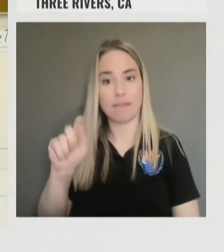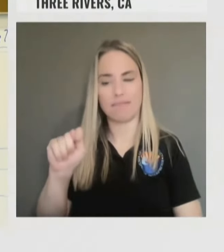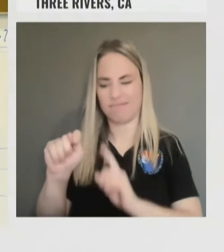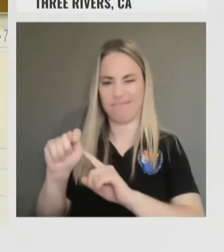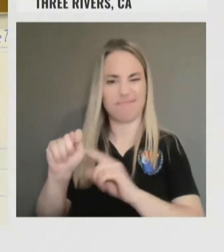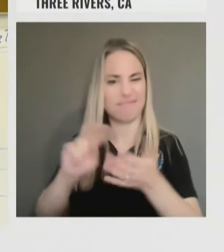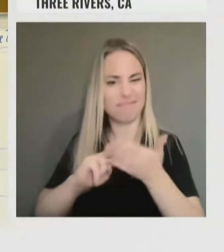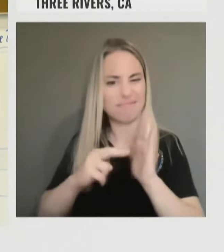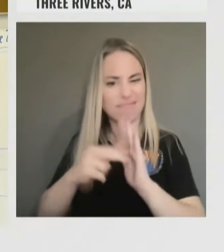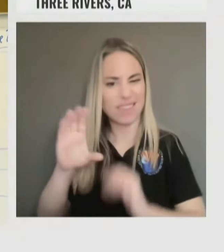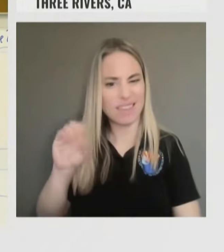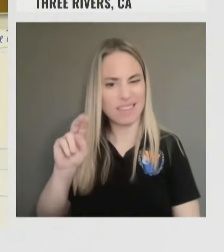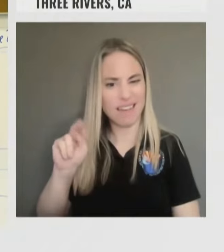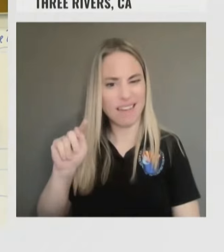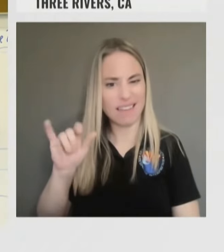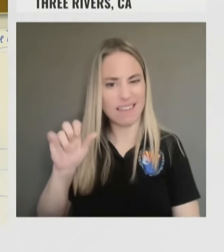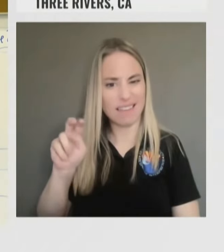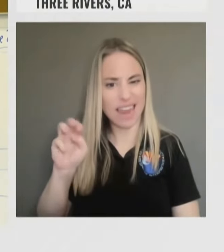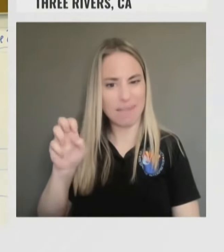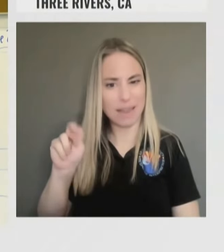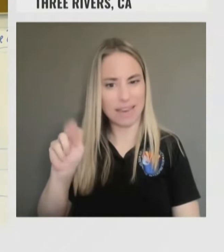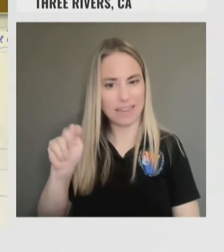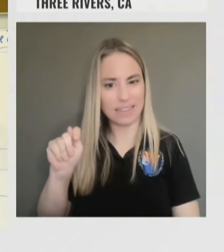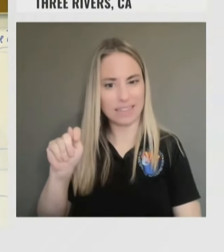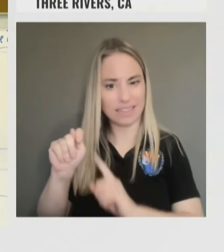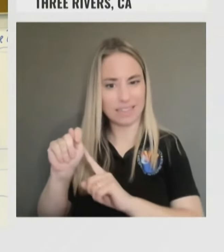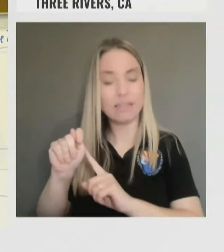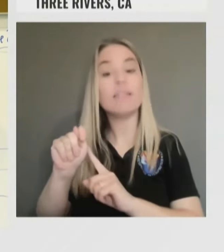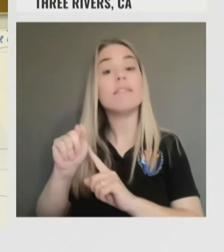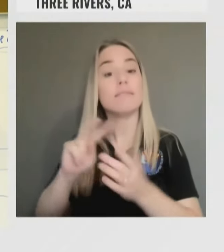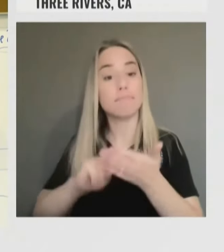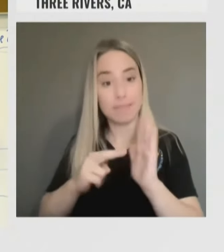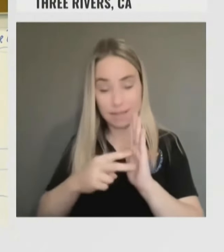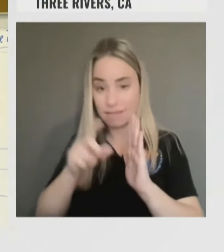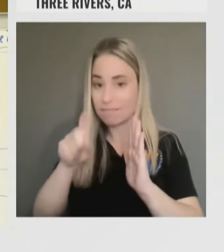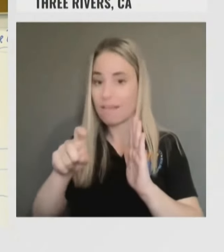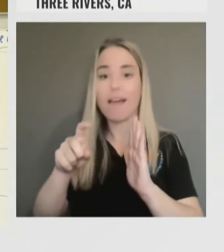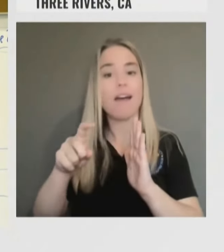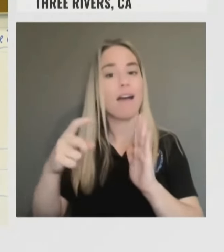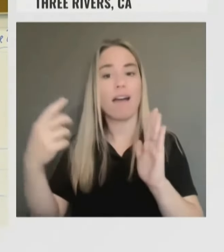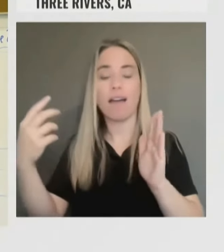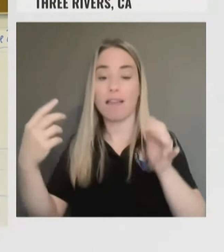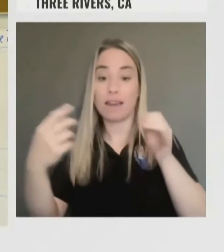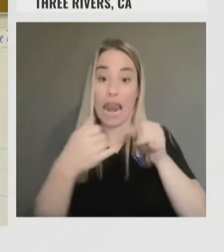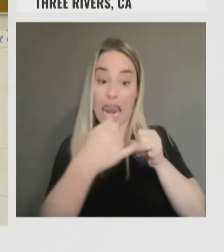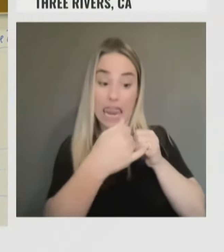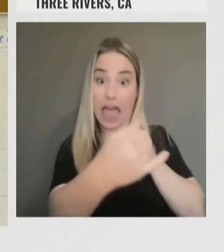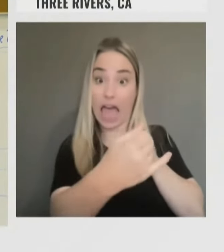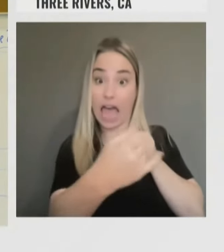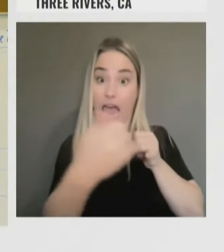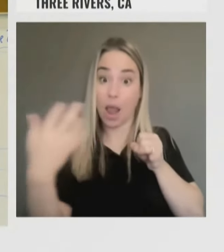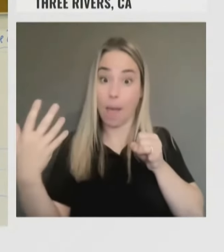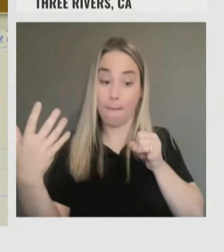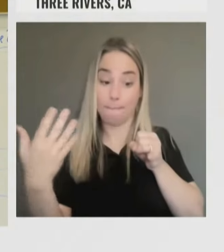is black and red right up to the line, and the line has shown itself as not